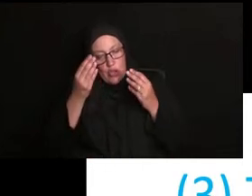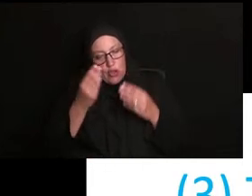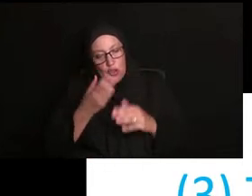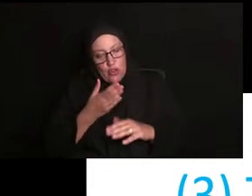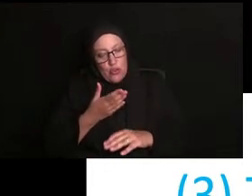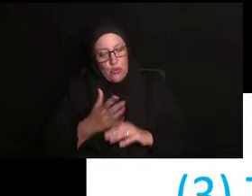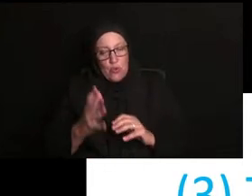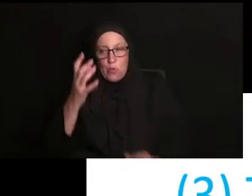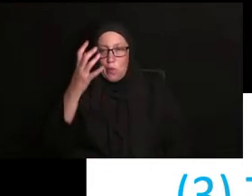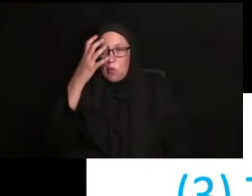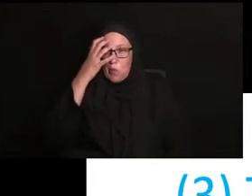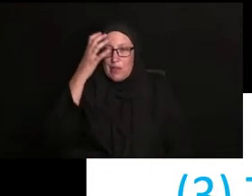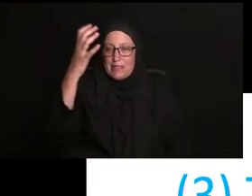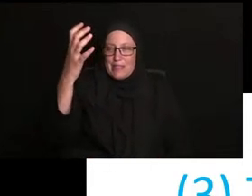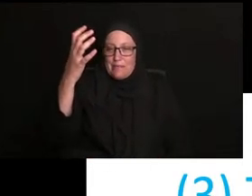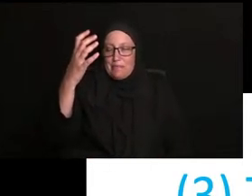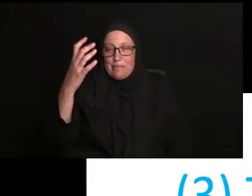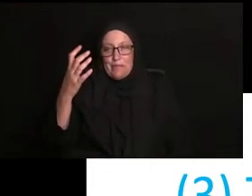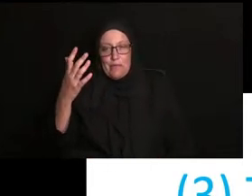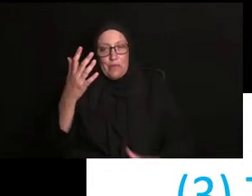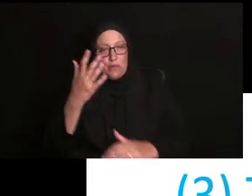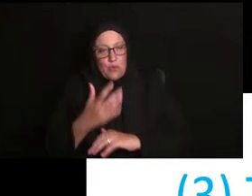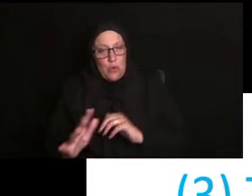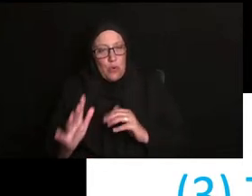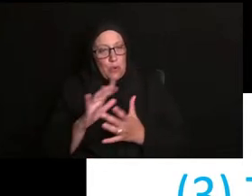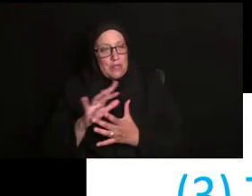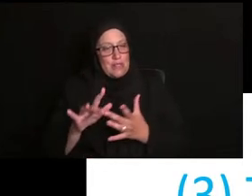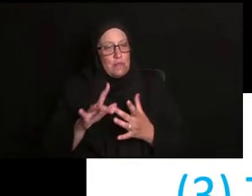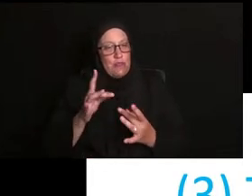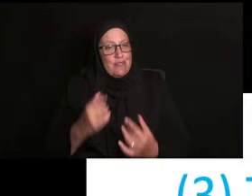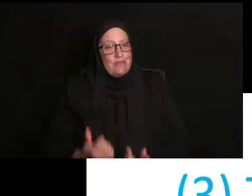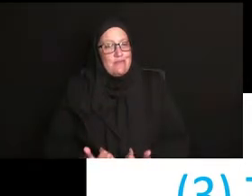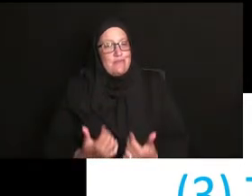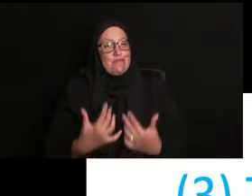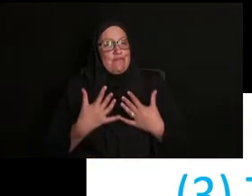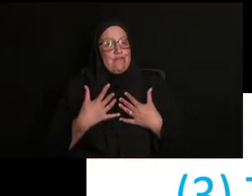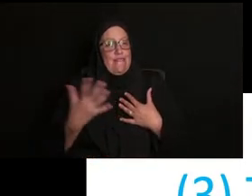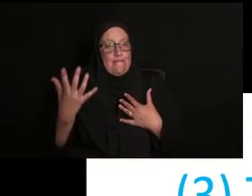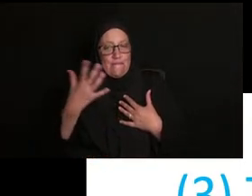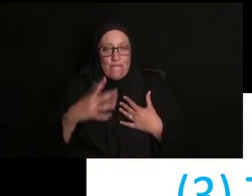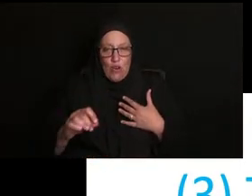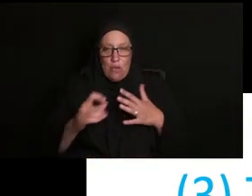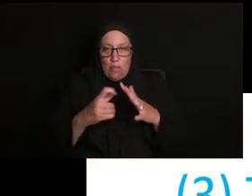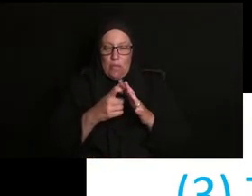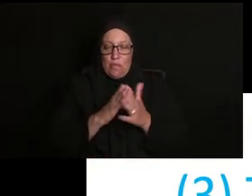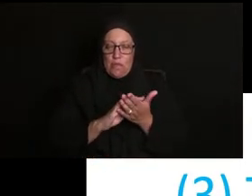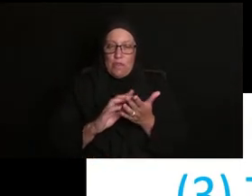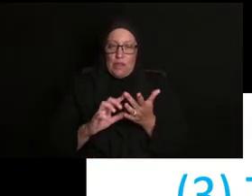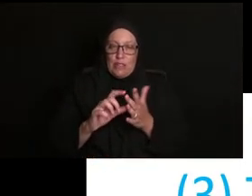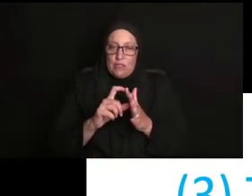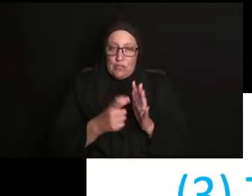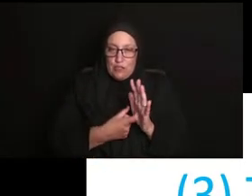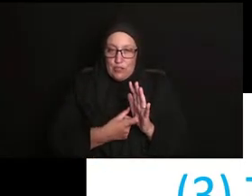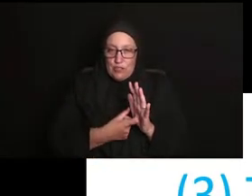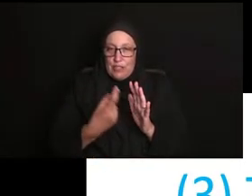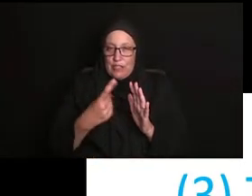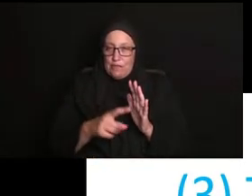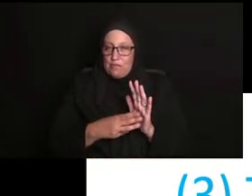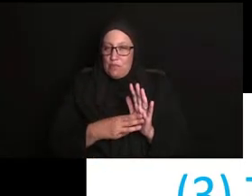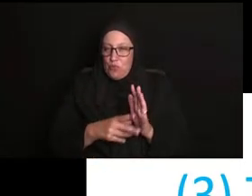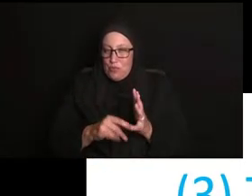spiritual enlightenment from the story of Khidr and Musa. But one of the things that I wish to highlight